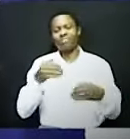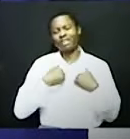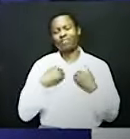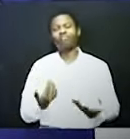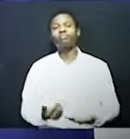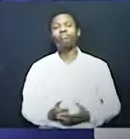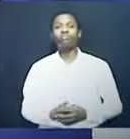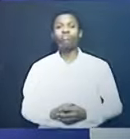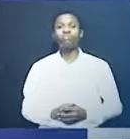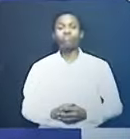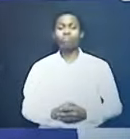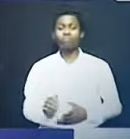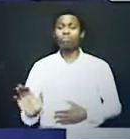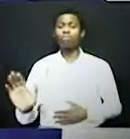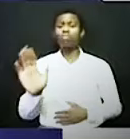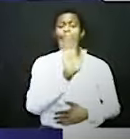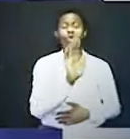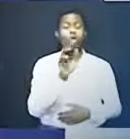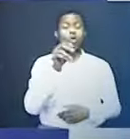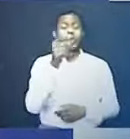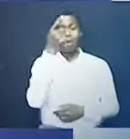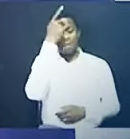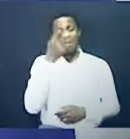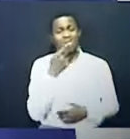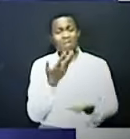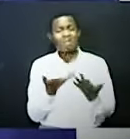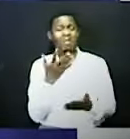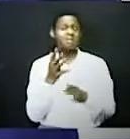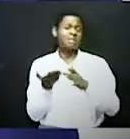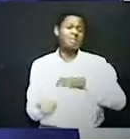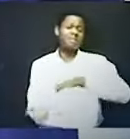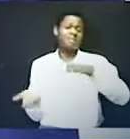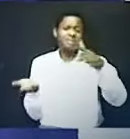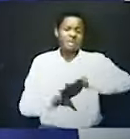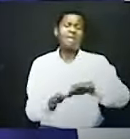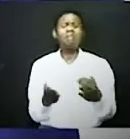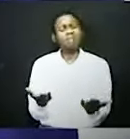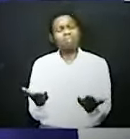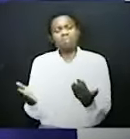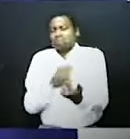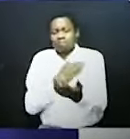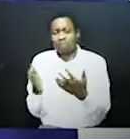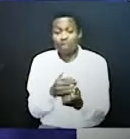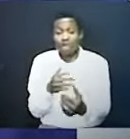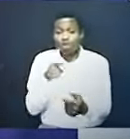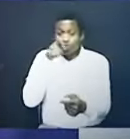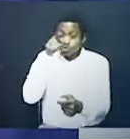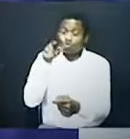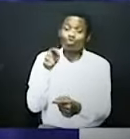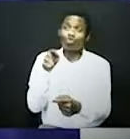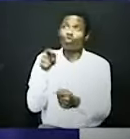Your parent might have been dead, but it doesn't matter. You are a child of God.